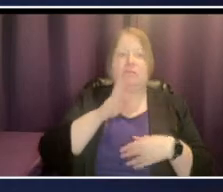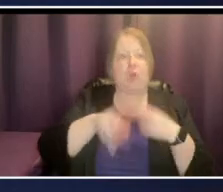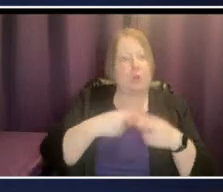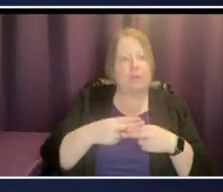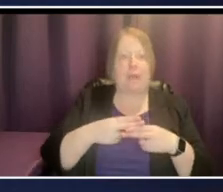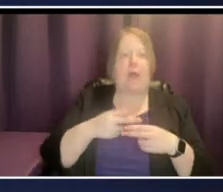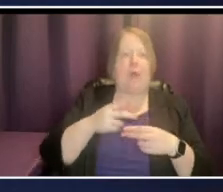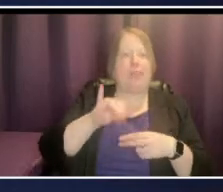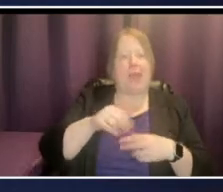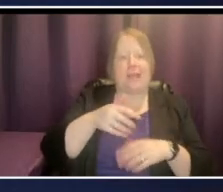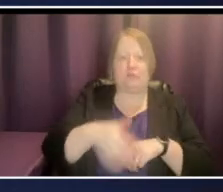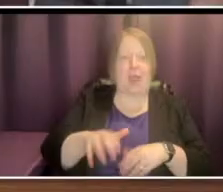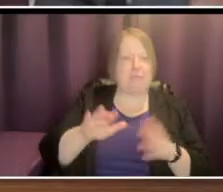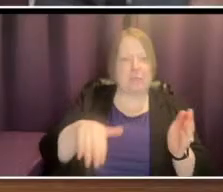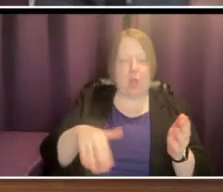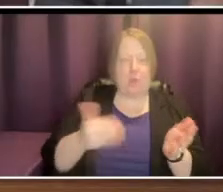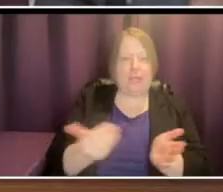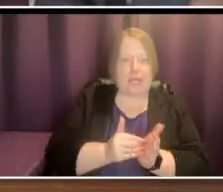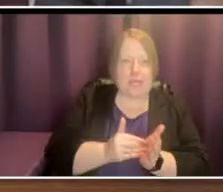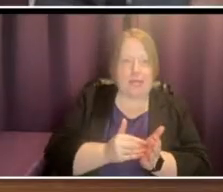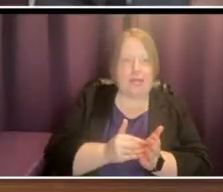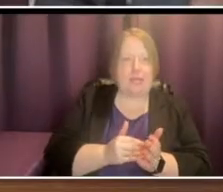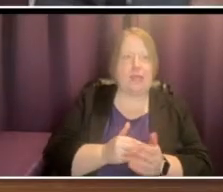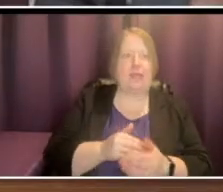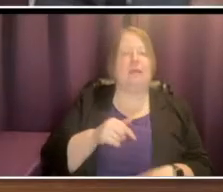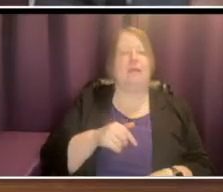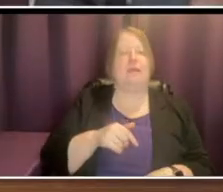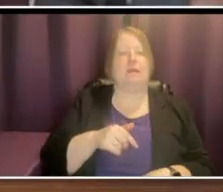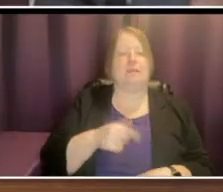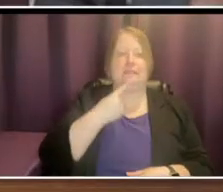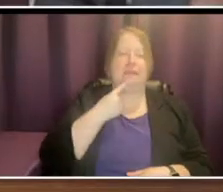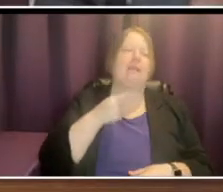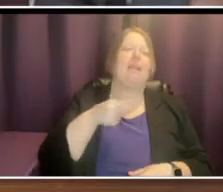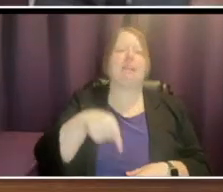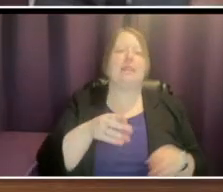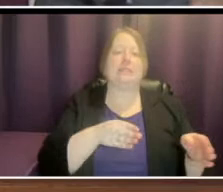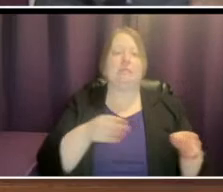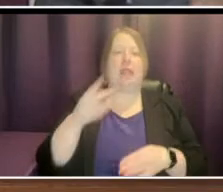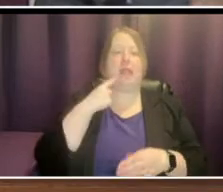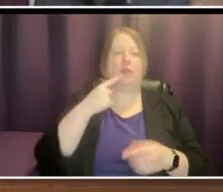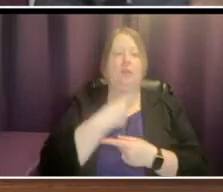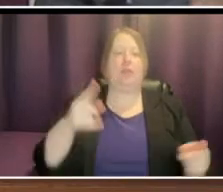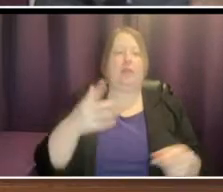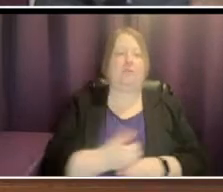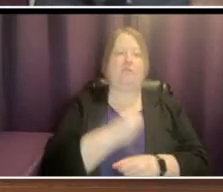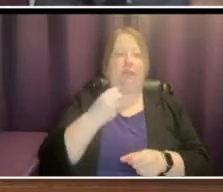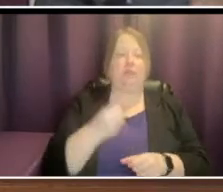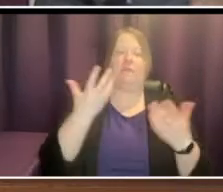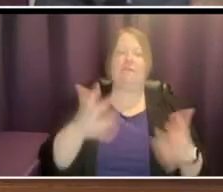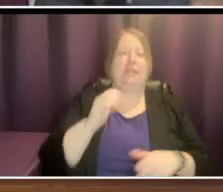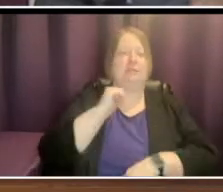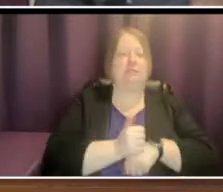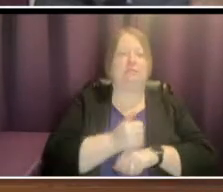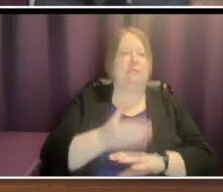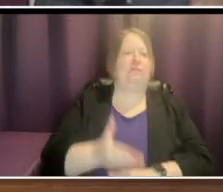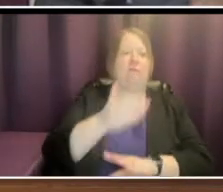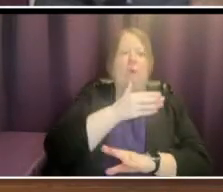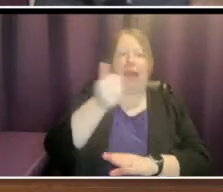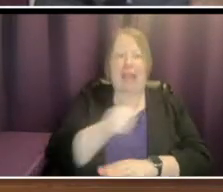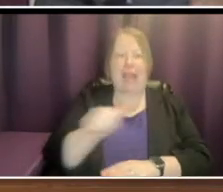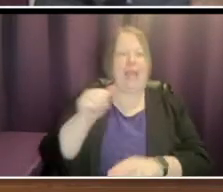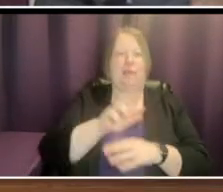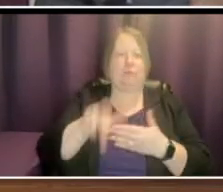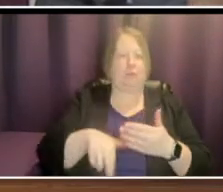this plan to keep, to declare victory was in place before any of the results had